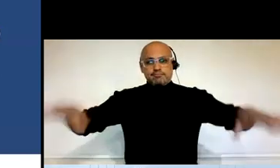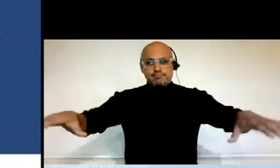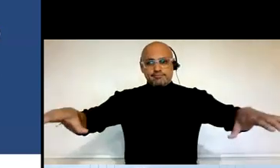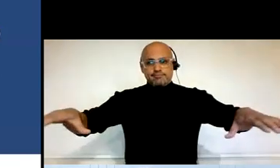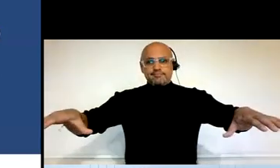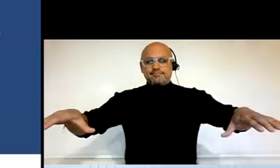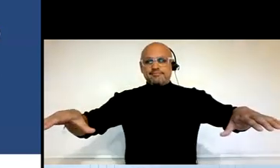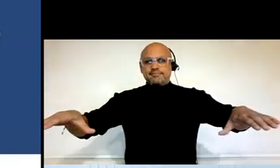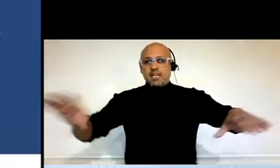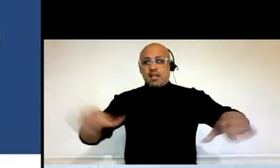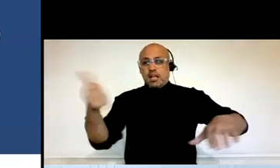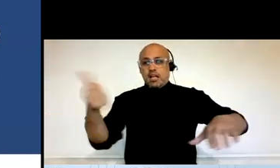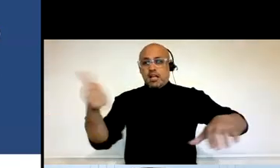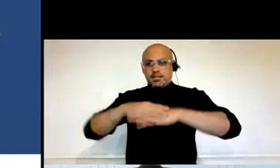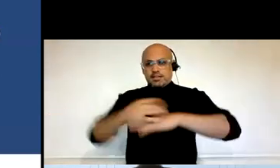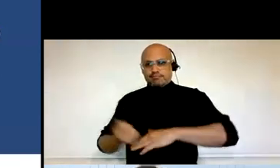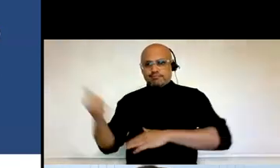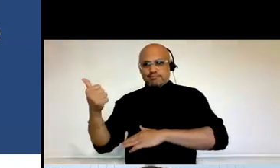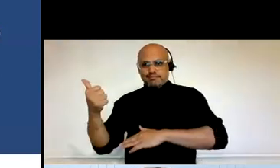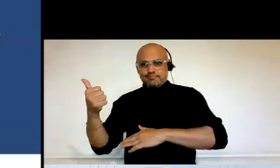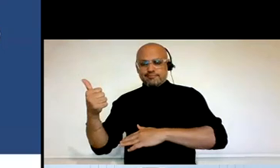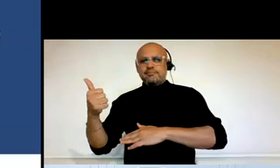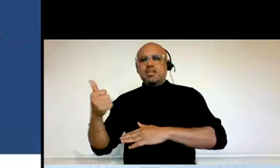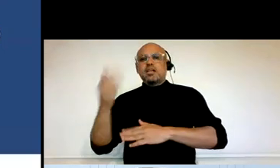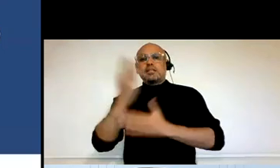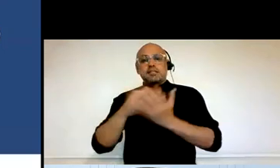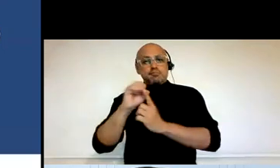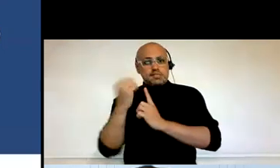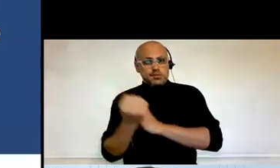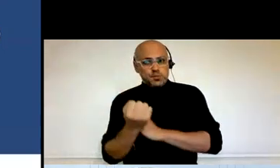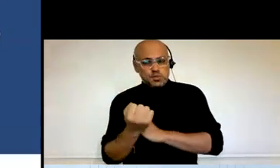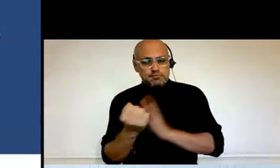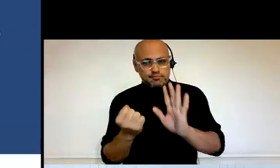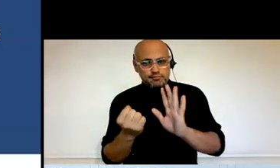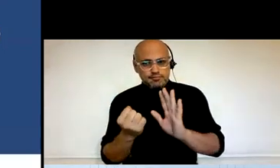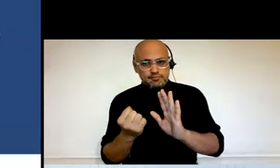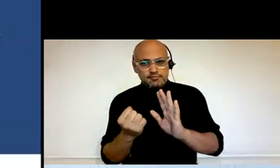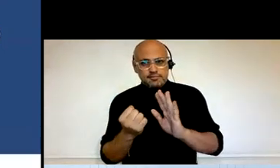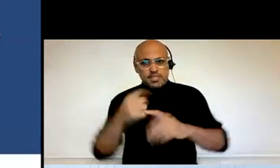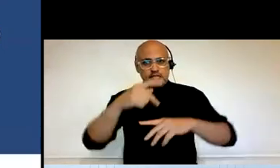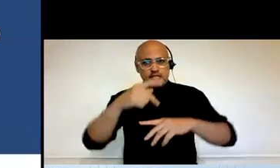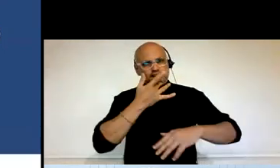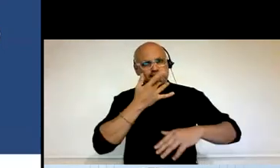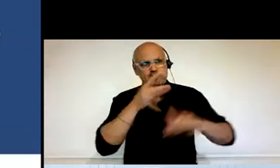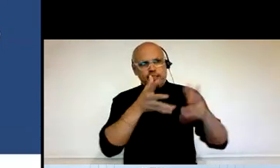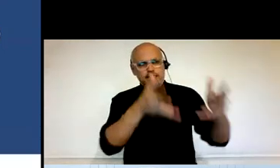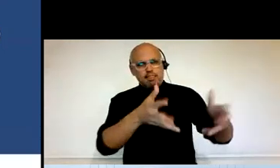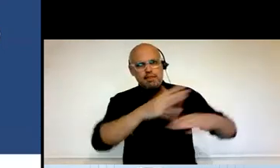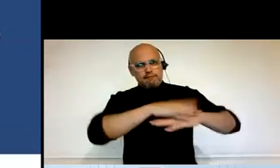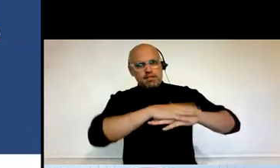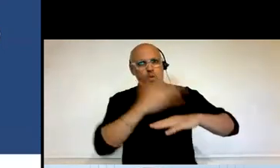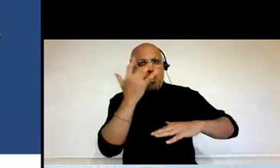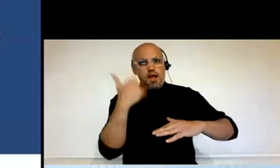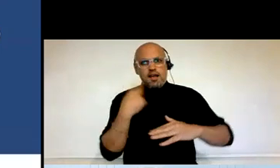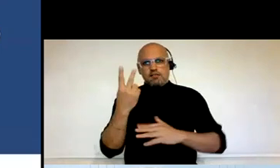and taking other desks out. For some circumstances, our principals prefer that we leave the desks in because we'll have 2